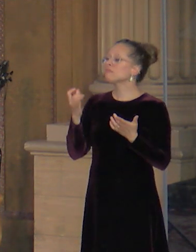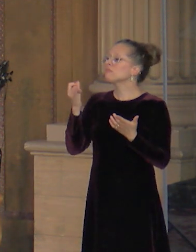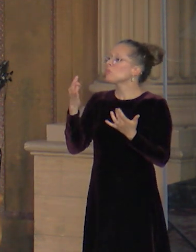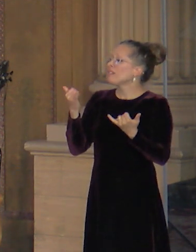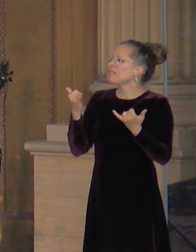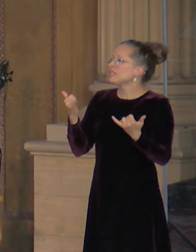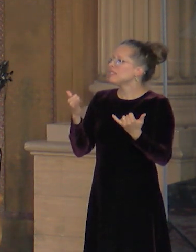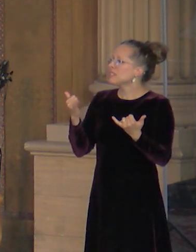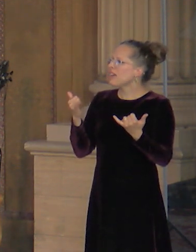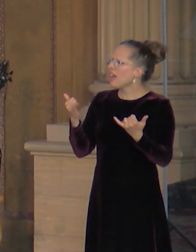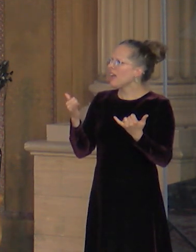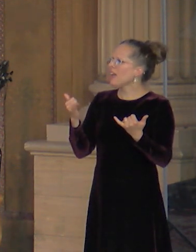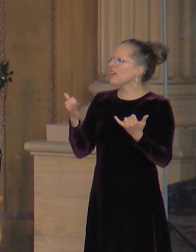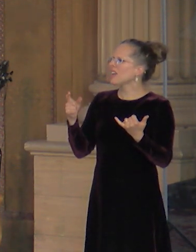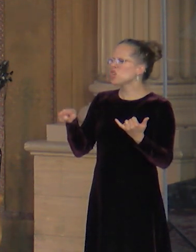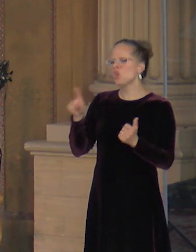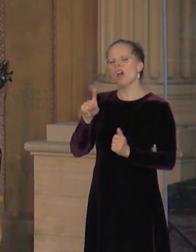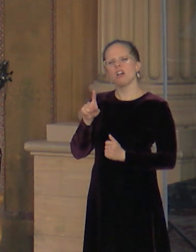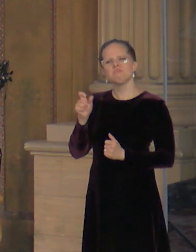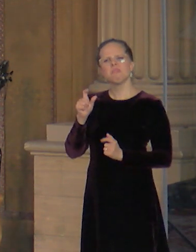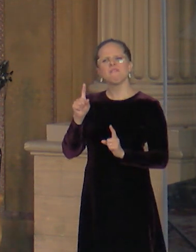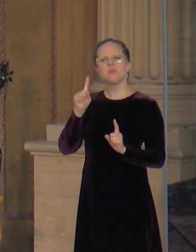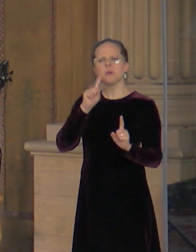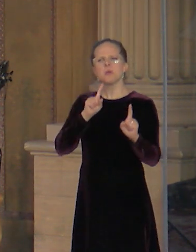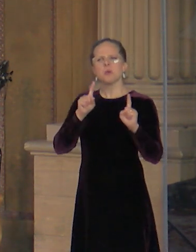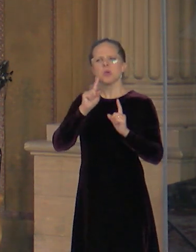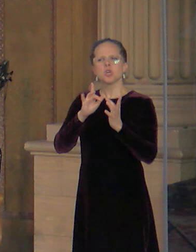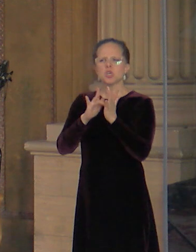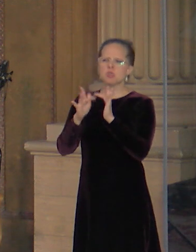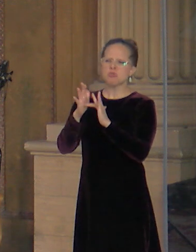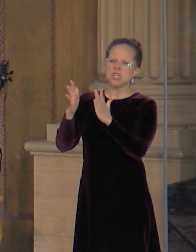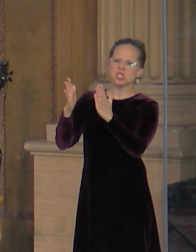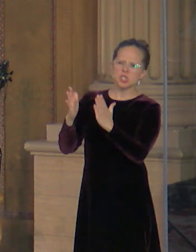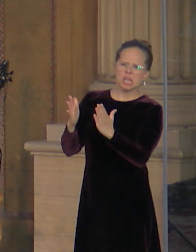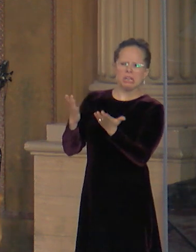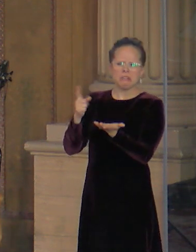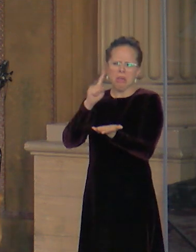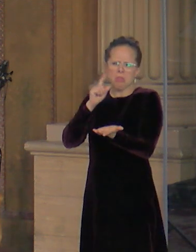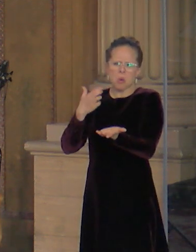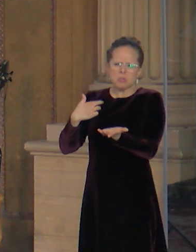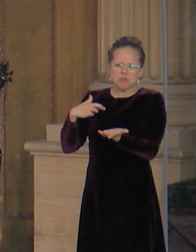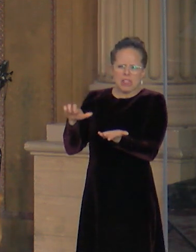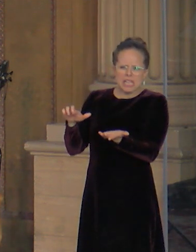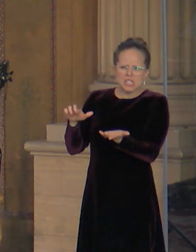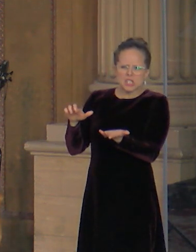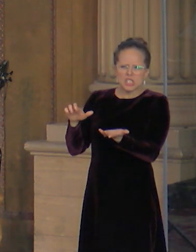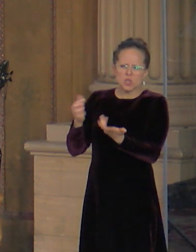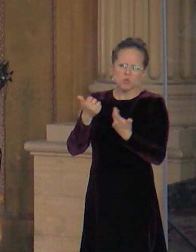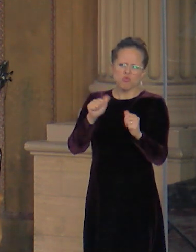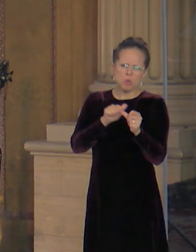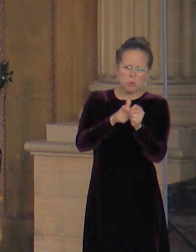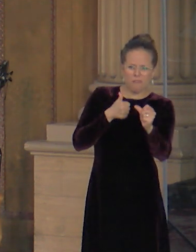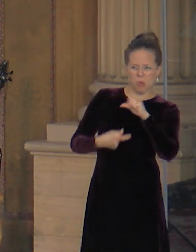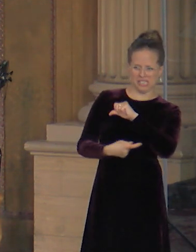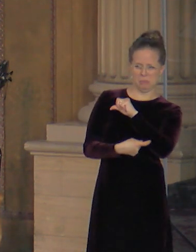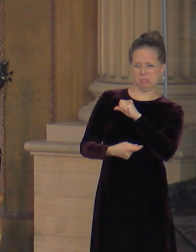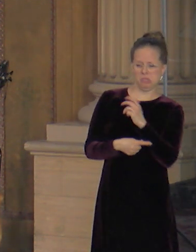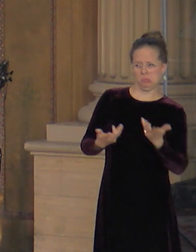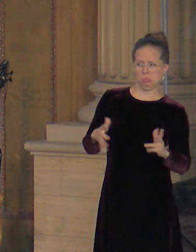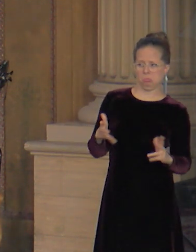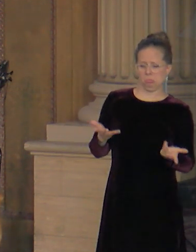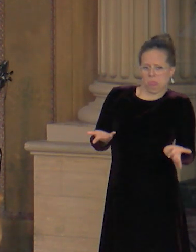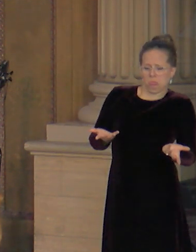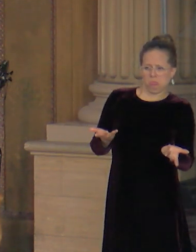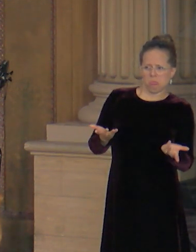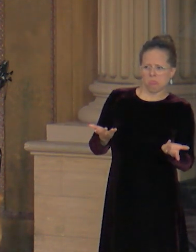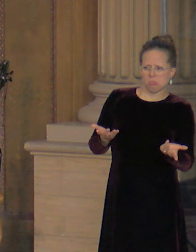and you think okay I've heard about Christianity and I kind of thought Christianity was just this religion where we try to fight temptation here are certain things